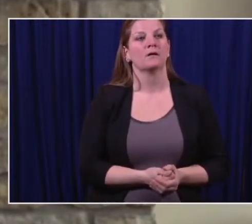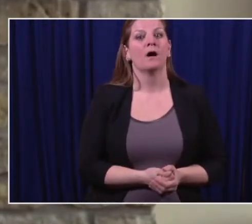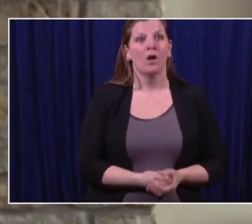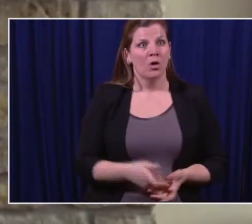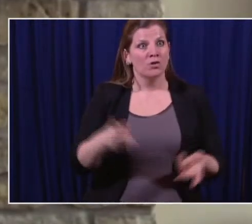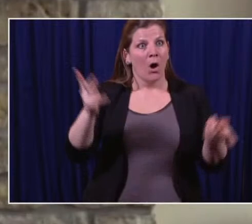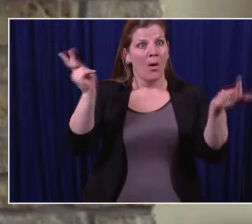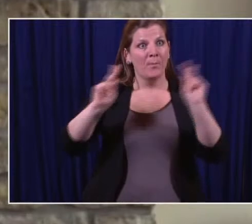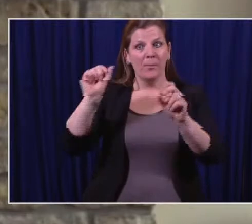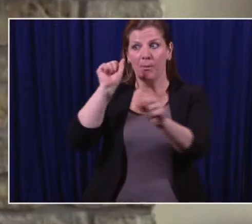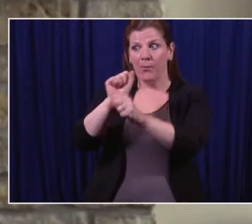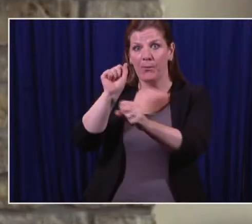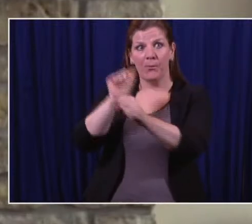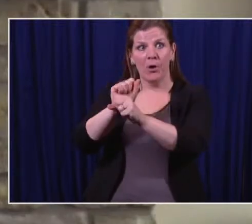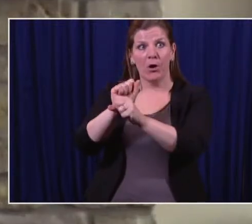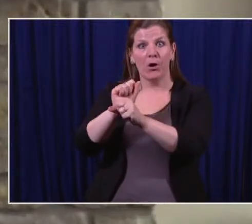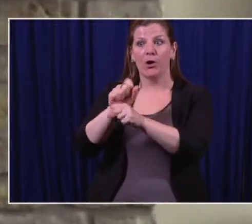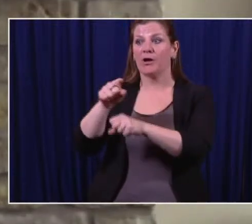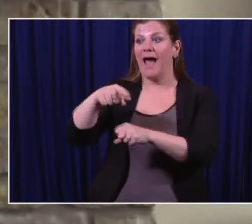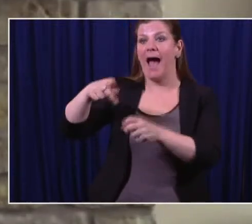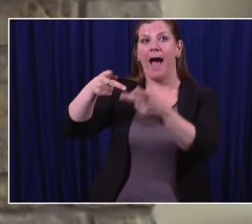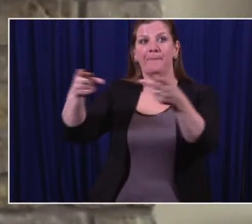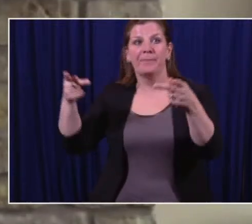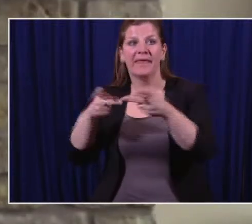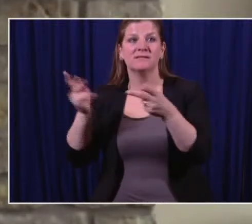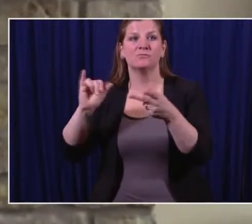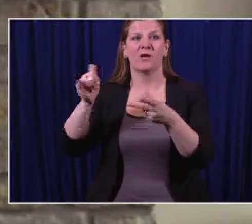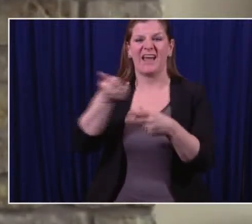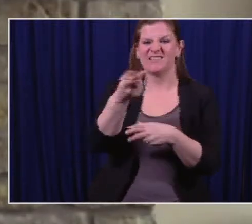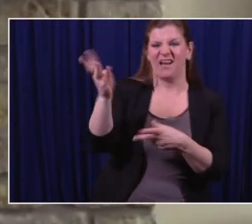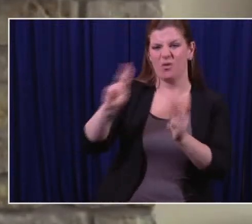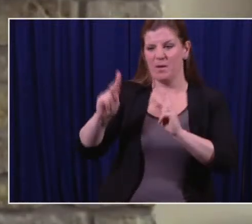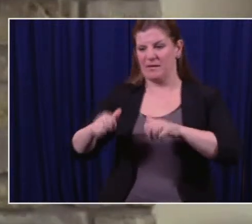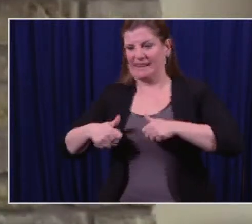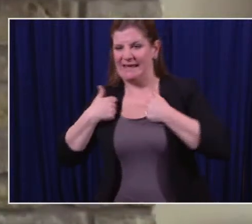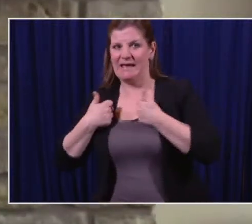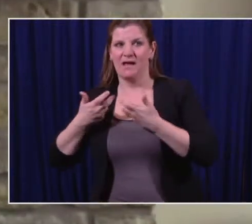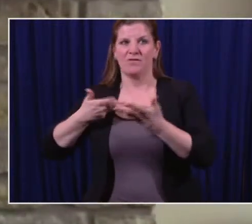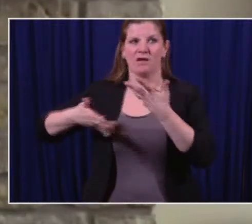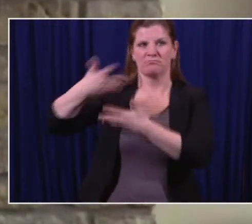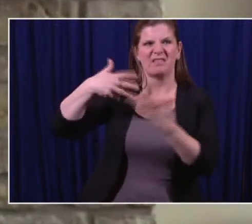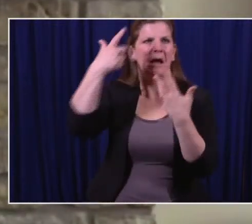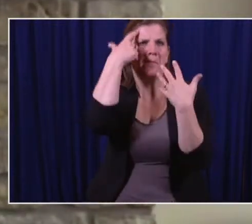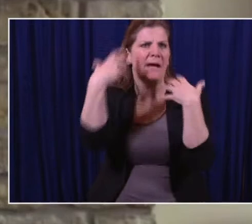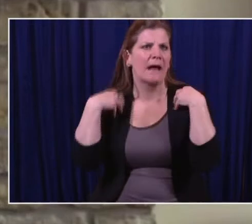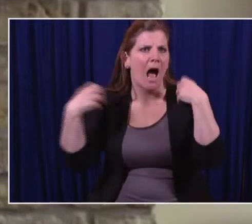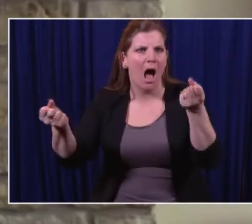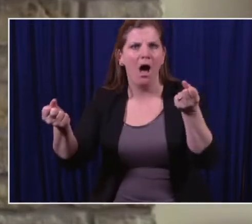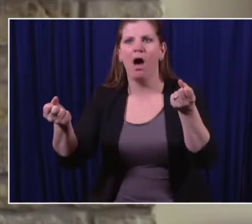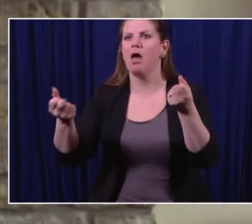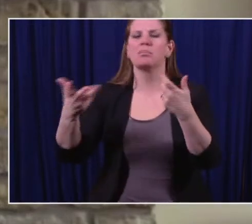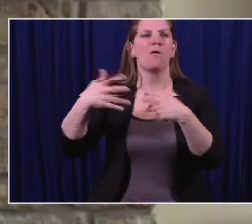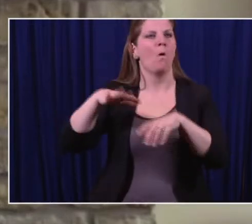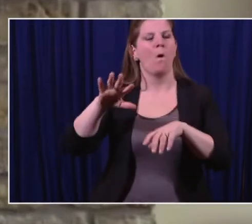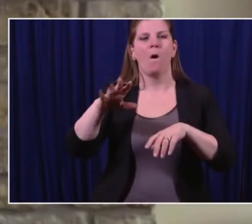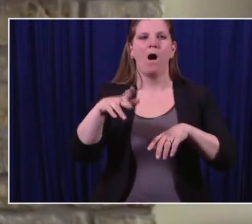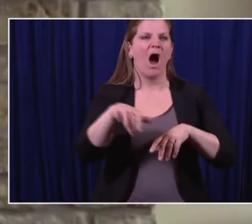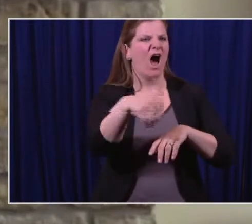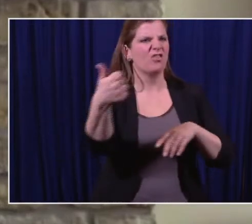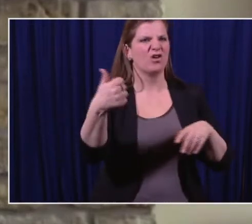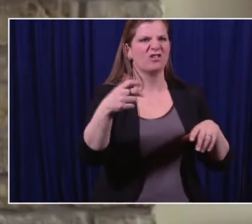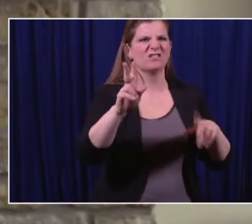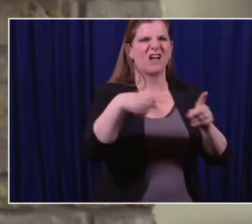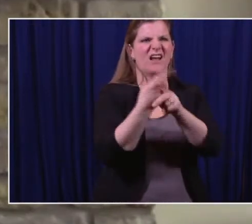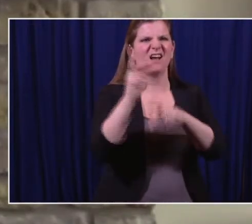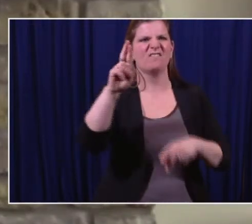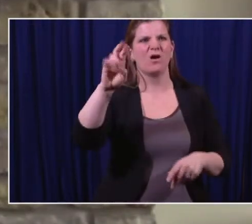congregate settings for residential treatment facilities, mental health residential care facilities, recovery housing,